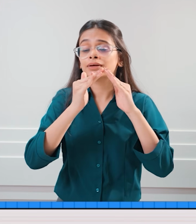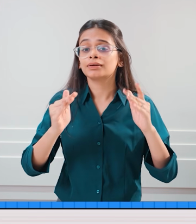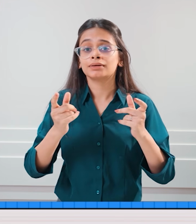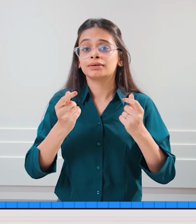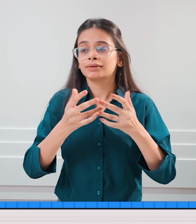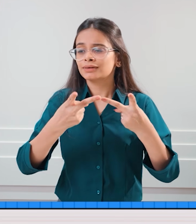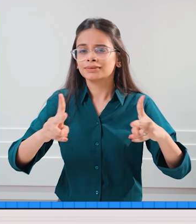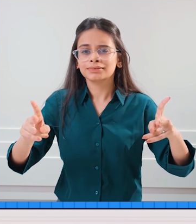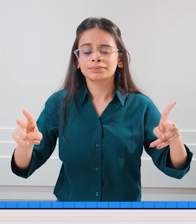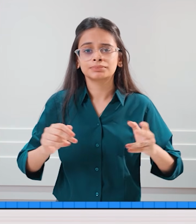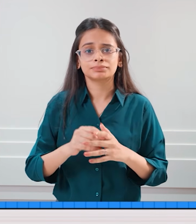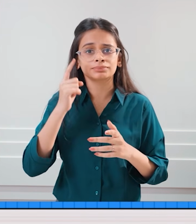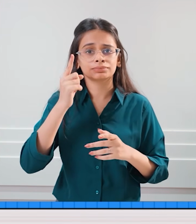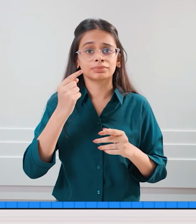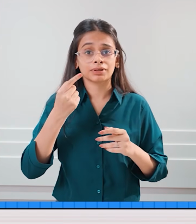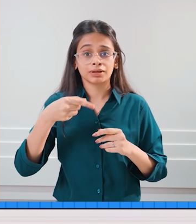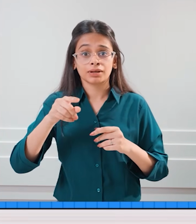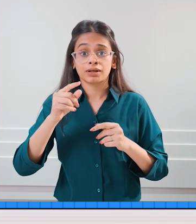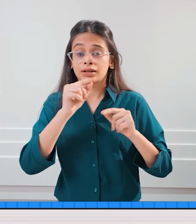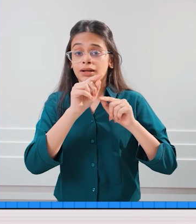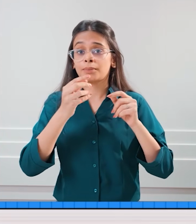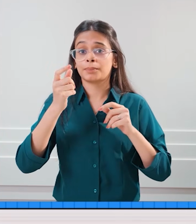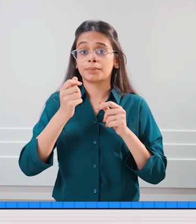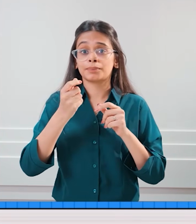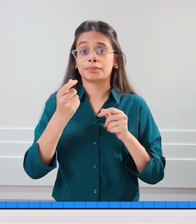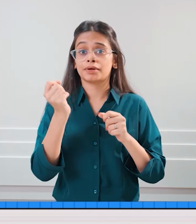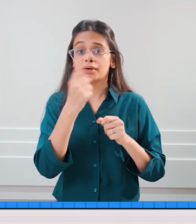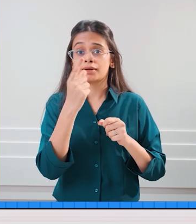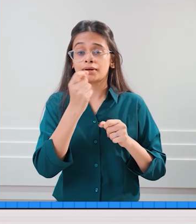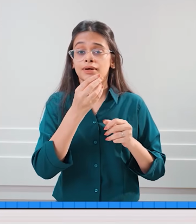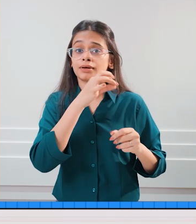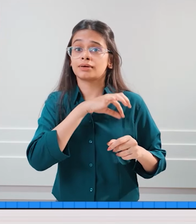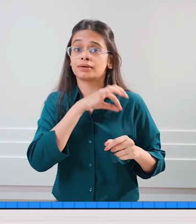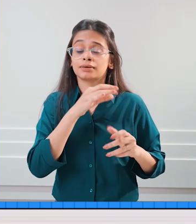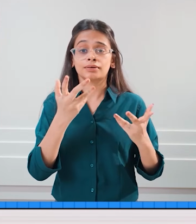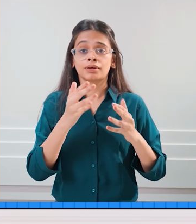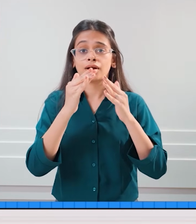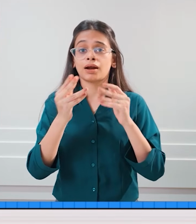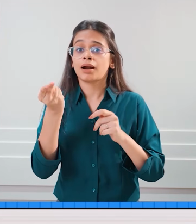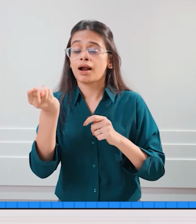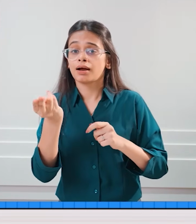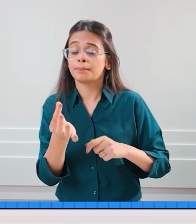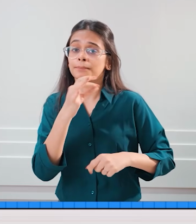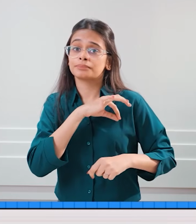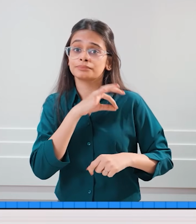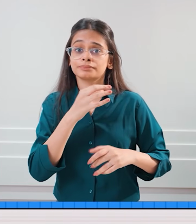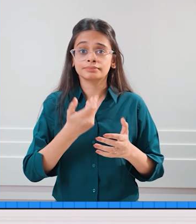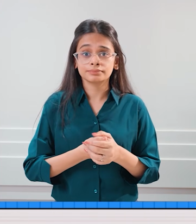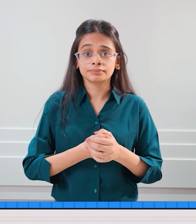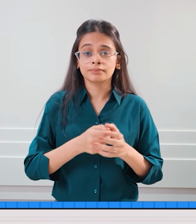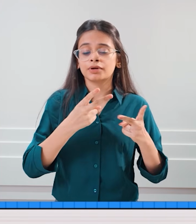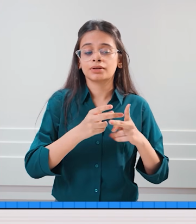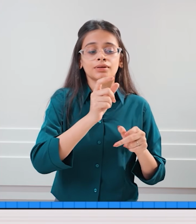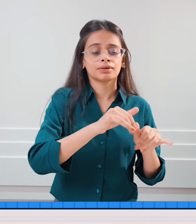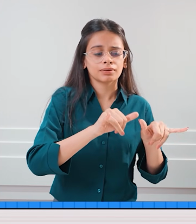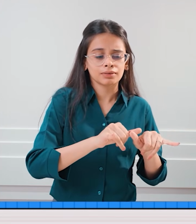Broadly speaking, real estate investment covers for land speculation and rental yields from housing and commercial properties. Each have their own